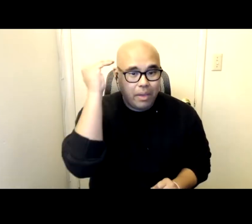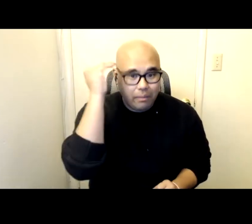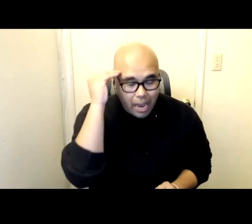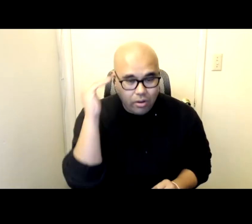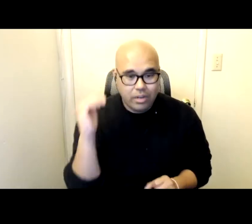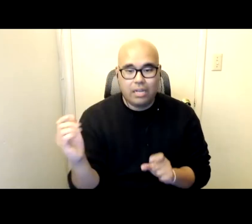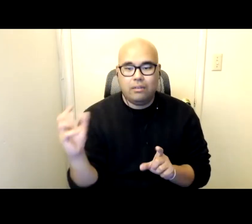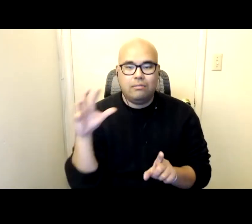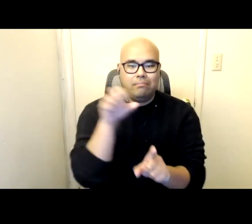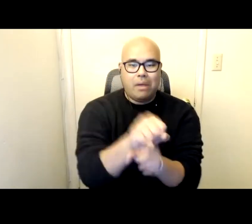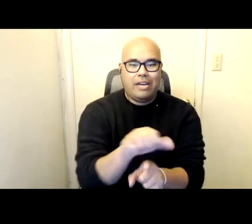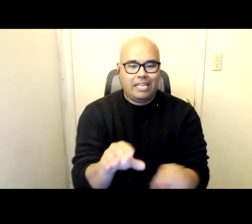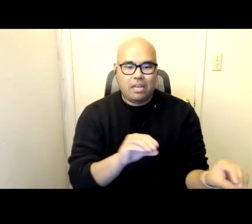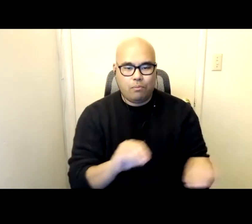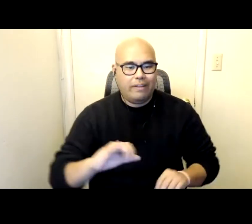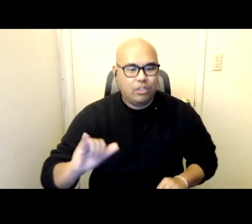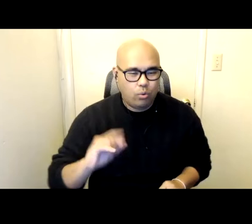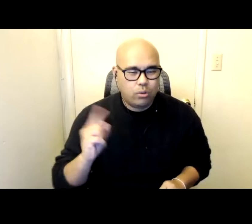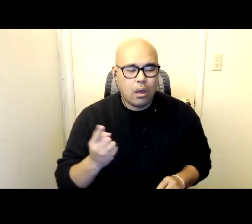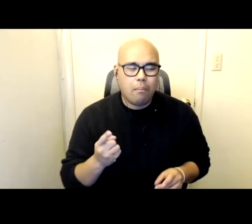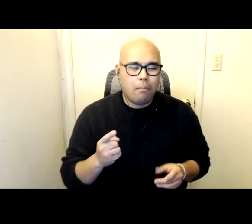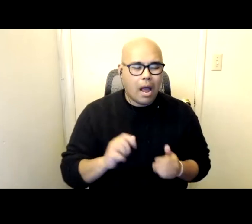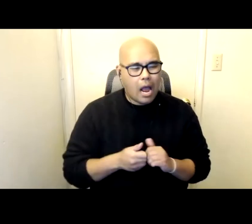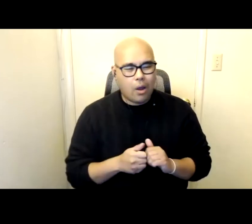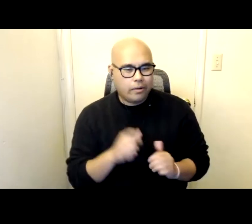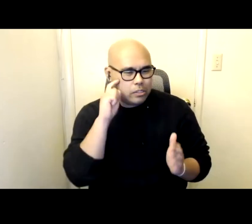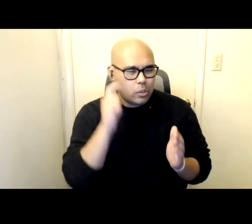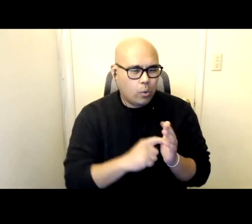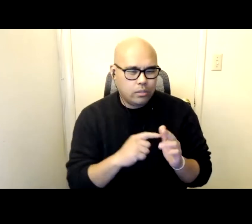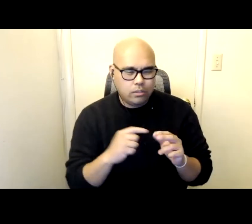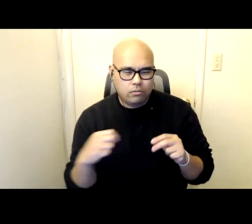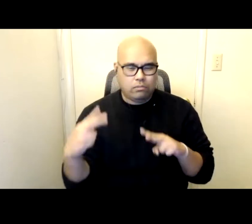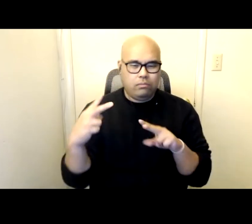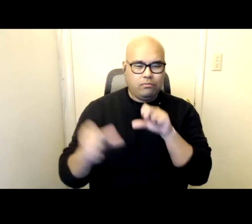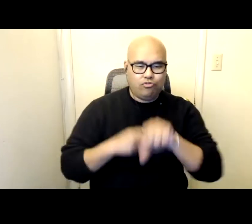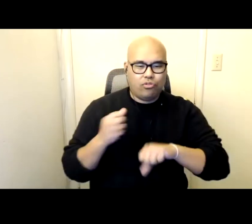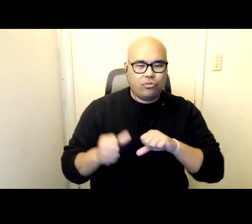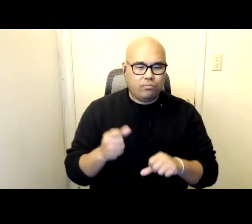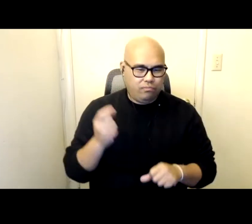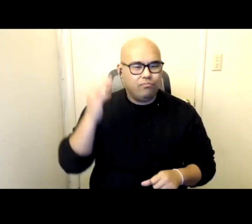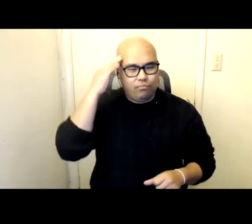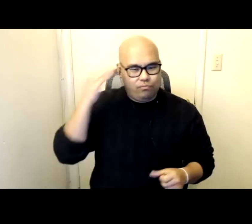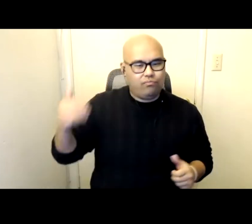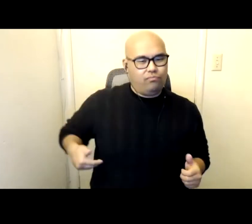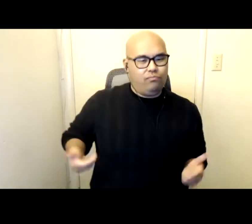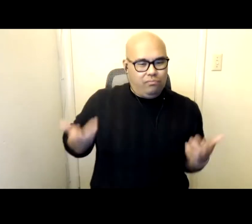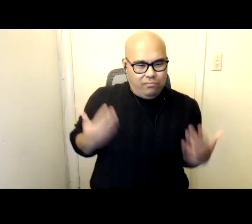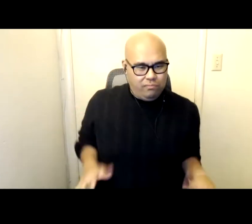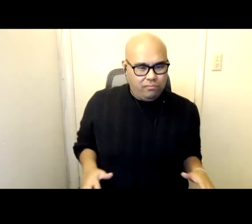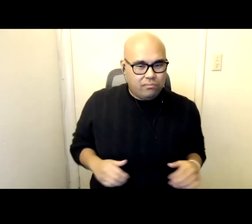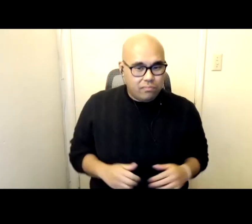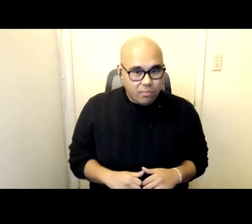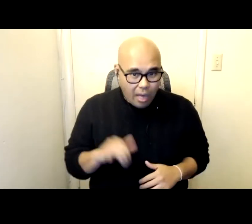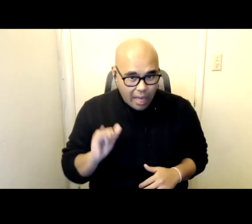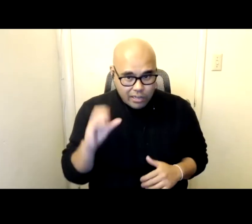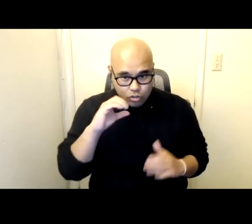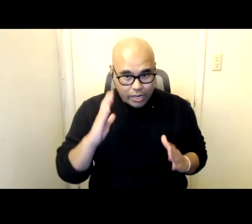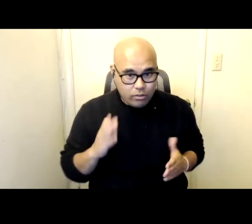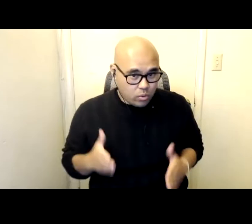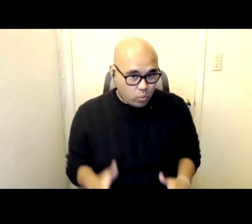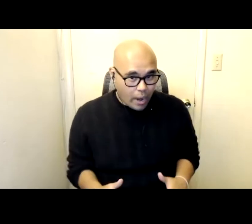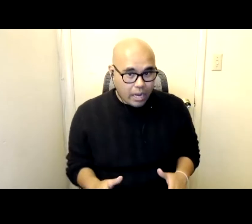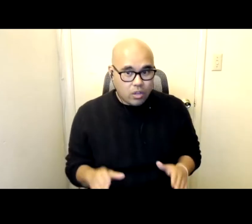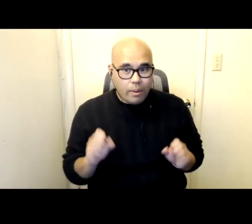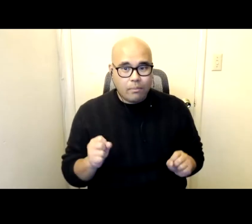movements? Something in the way they look at one another? Is it in the stranger's way of